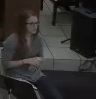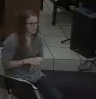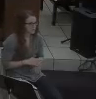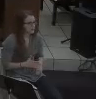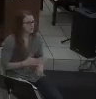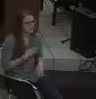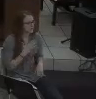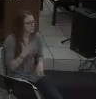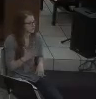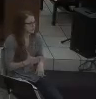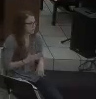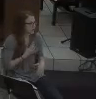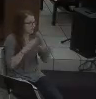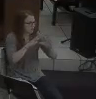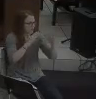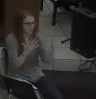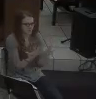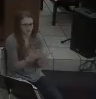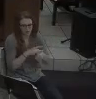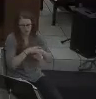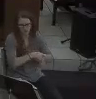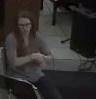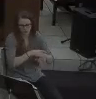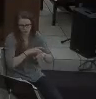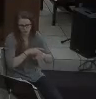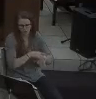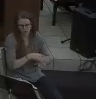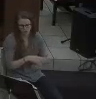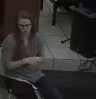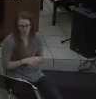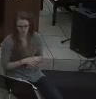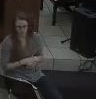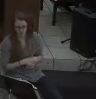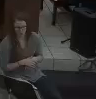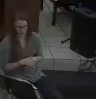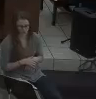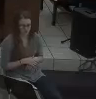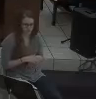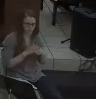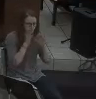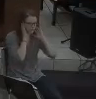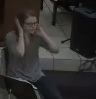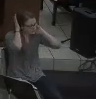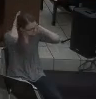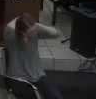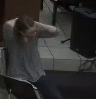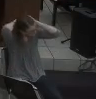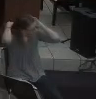place, the joy of the whole